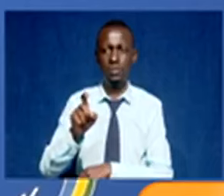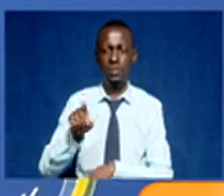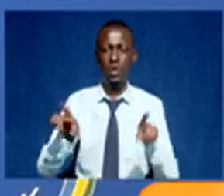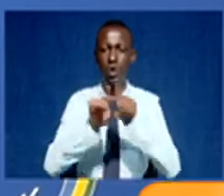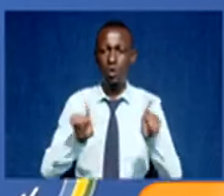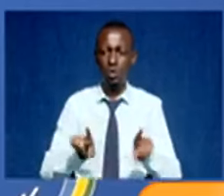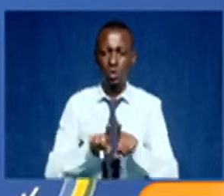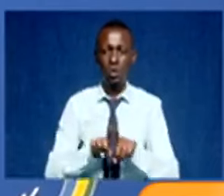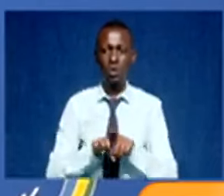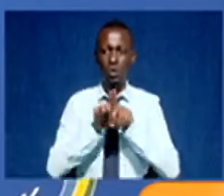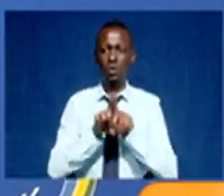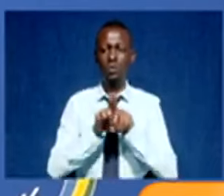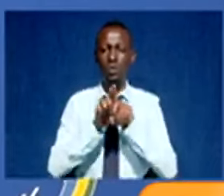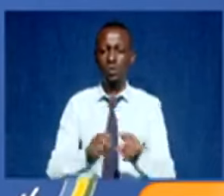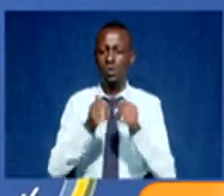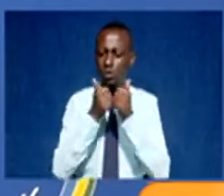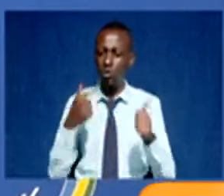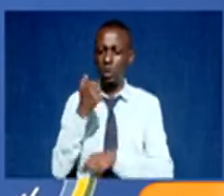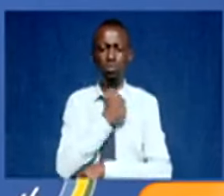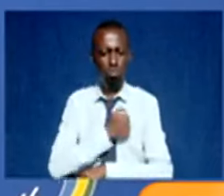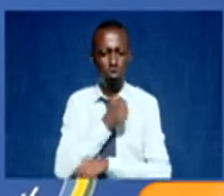unapologetically. If you don't want to